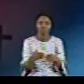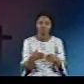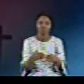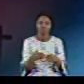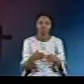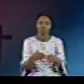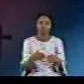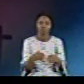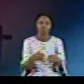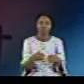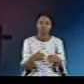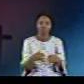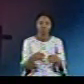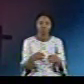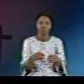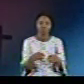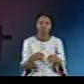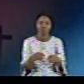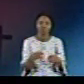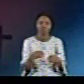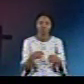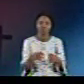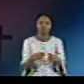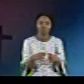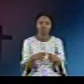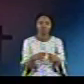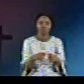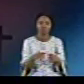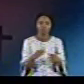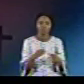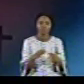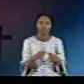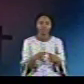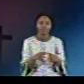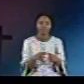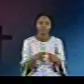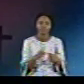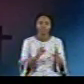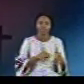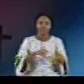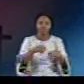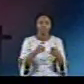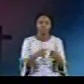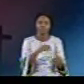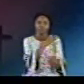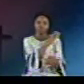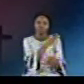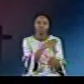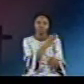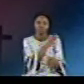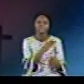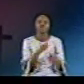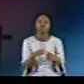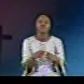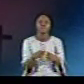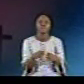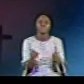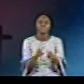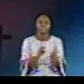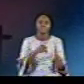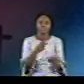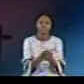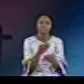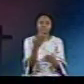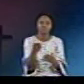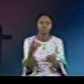to one clinic at the panchayat can smile clinic at manchester so as i get there now the man said i